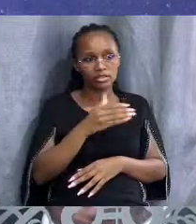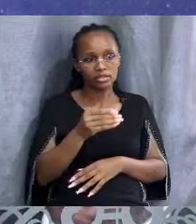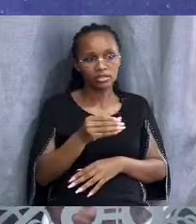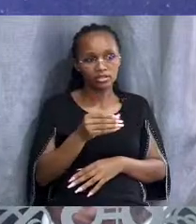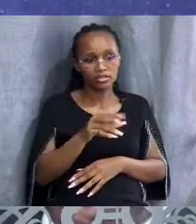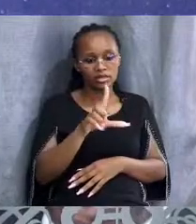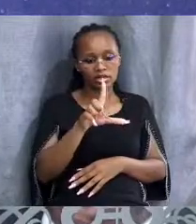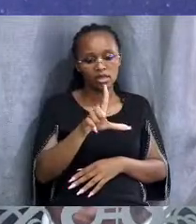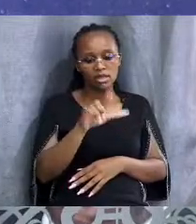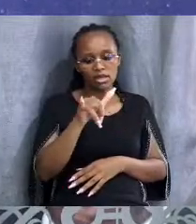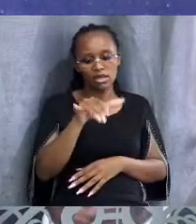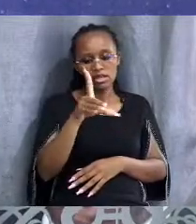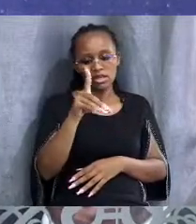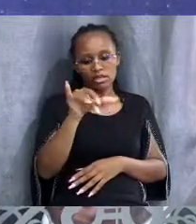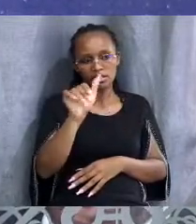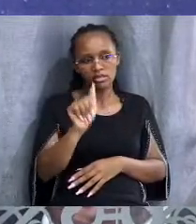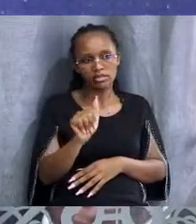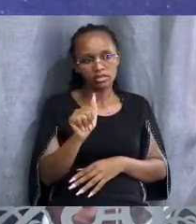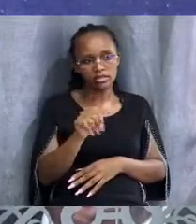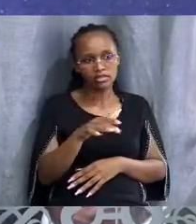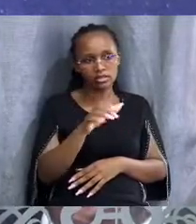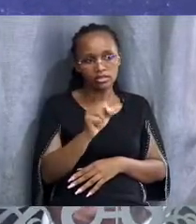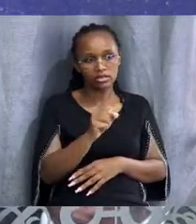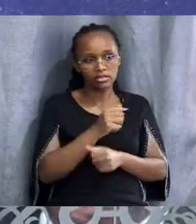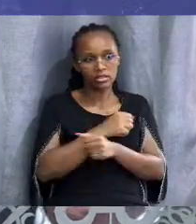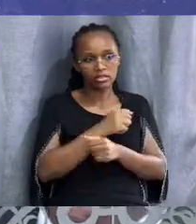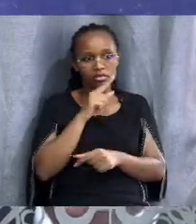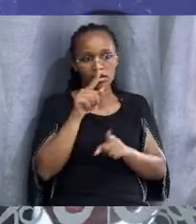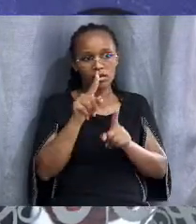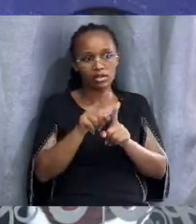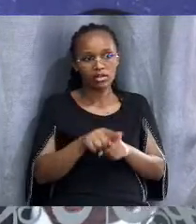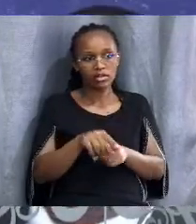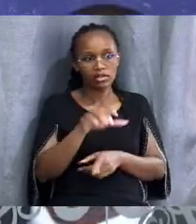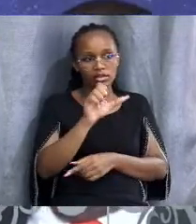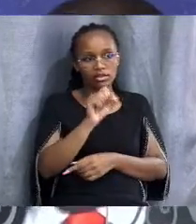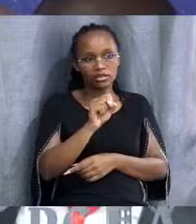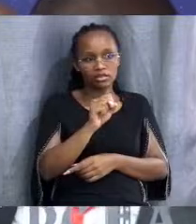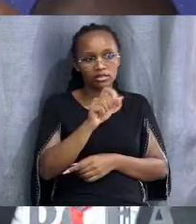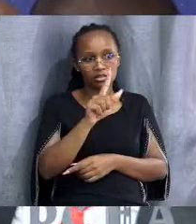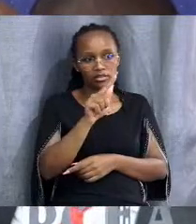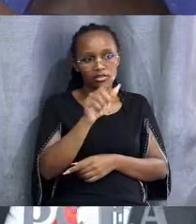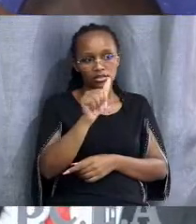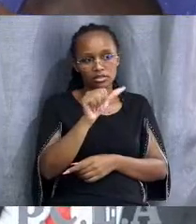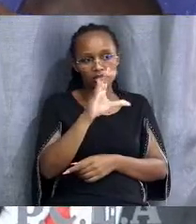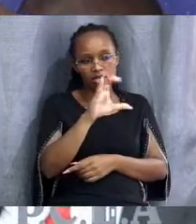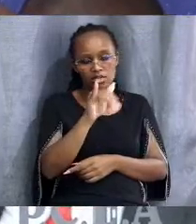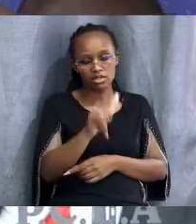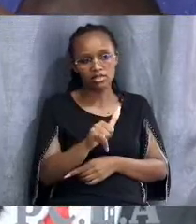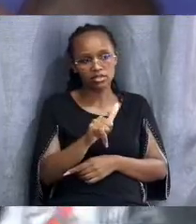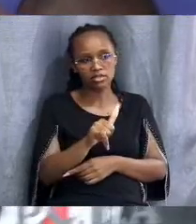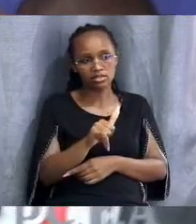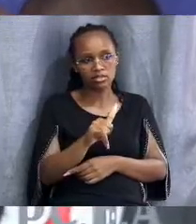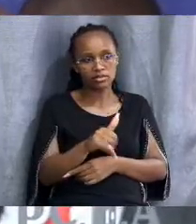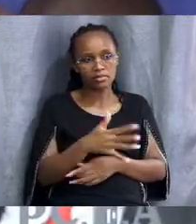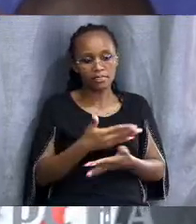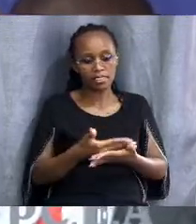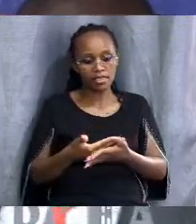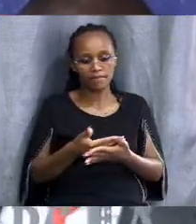and Ridia Karemi Mbugua. Was a loving brother to Stacy Jian Nyawera.